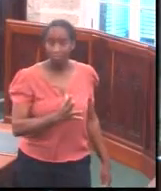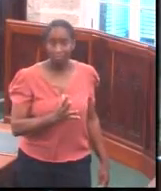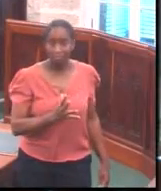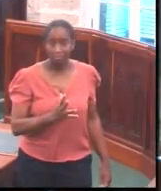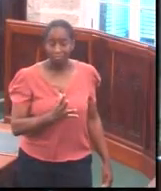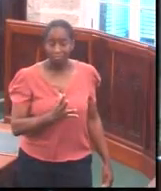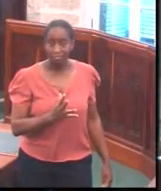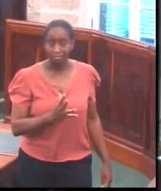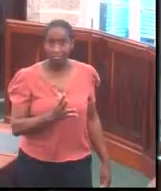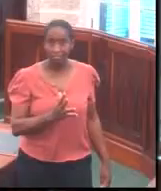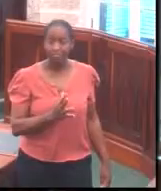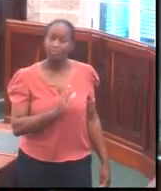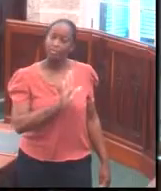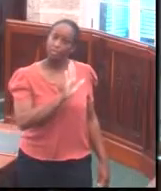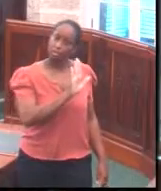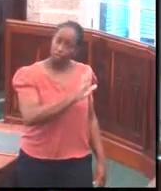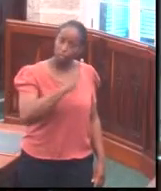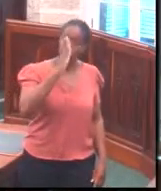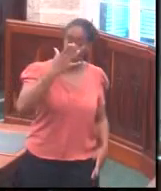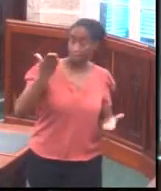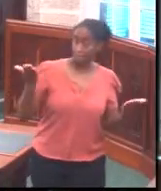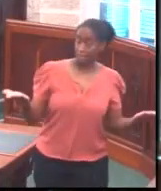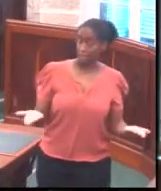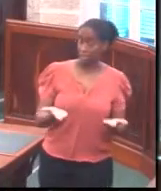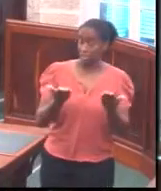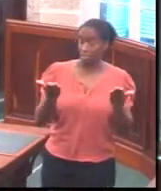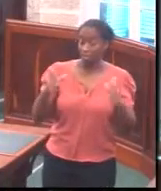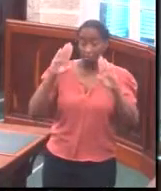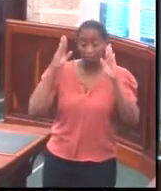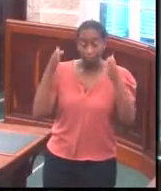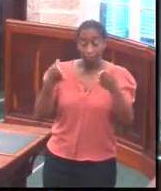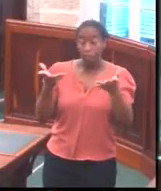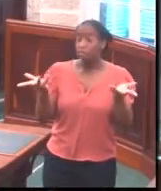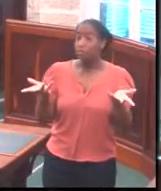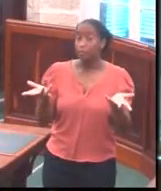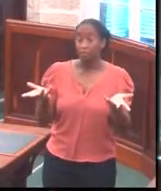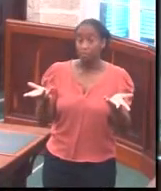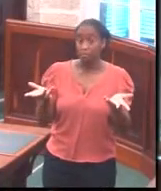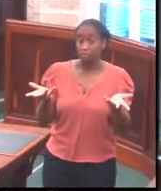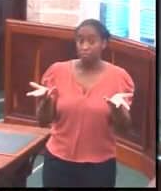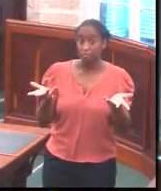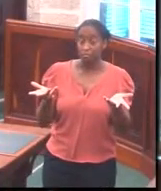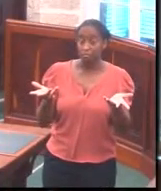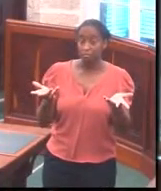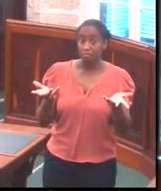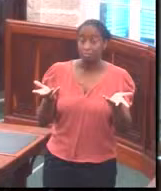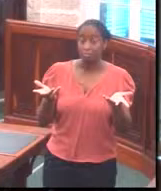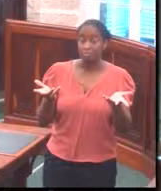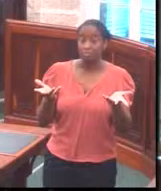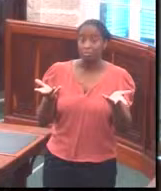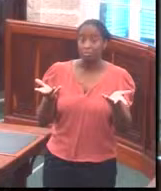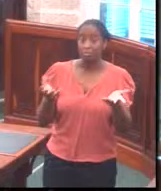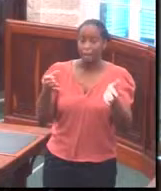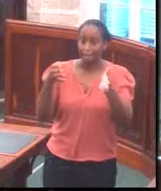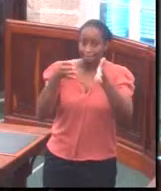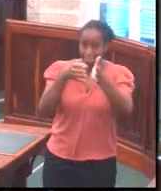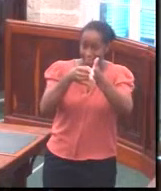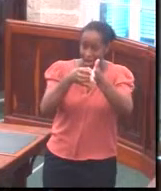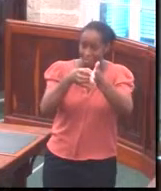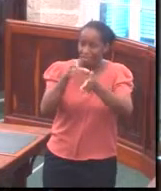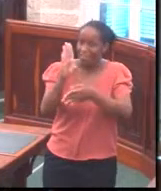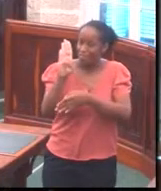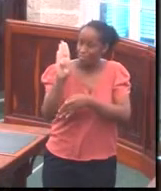here is confined exclusively to any debate on paragraph B, the